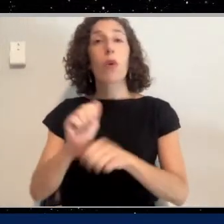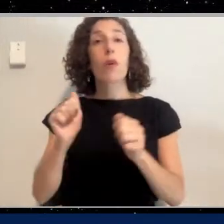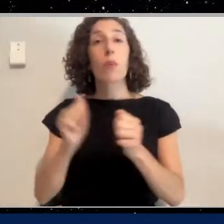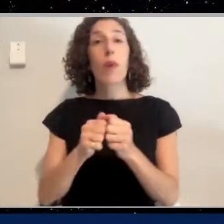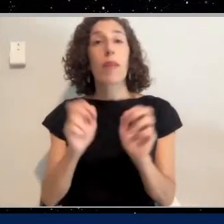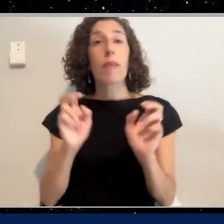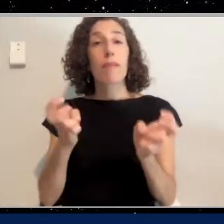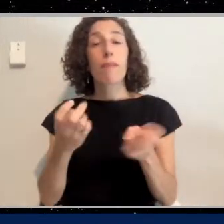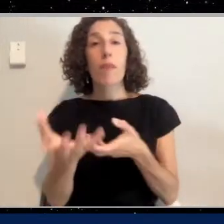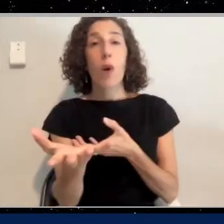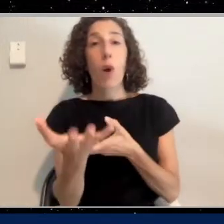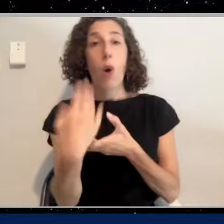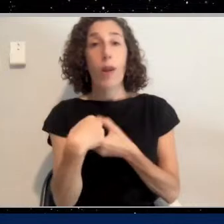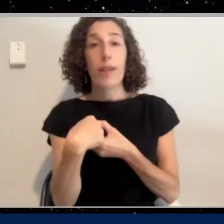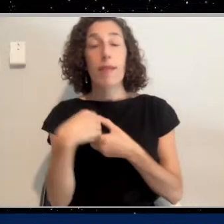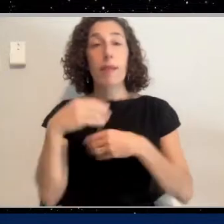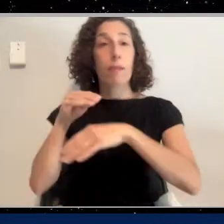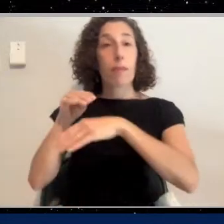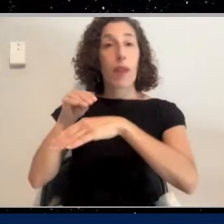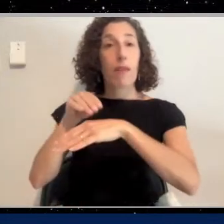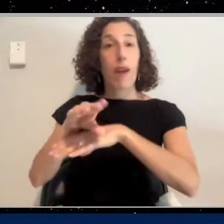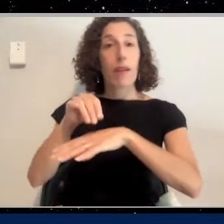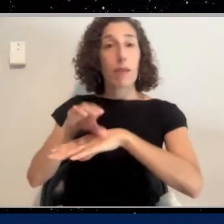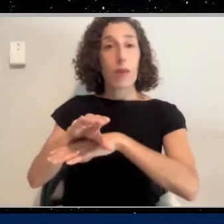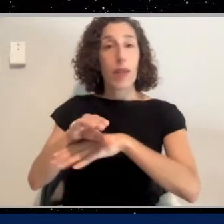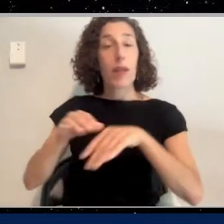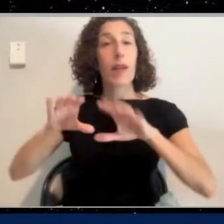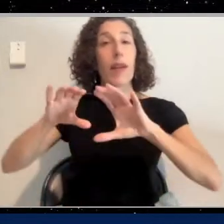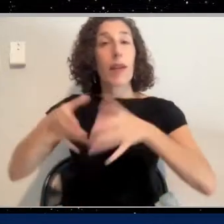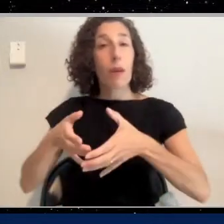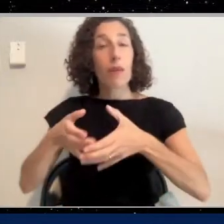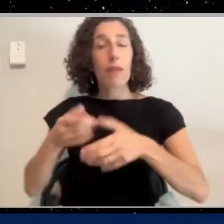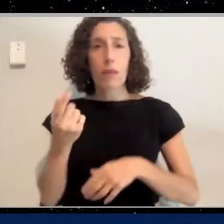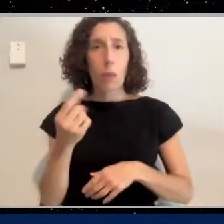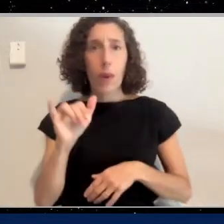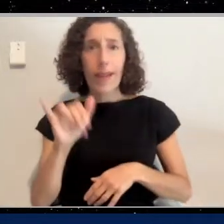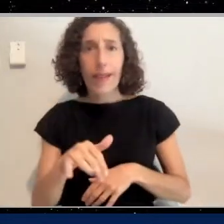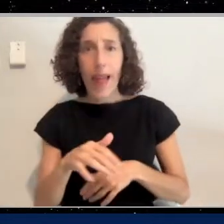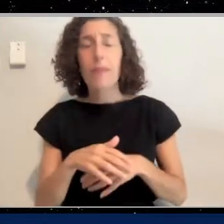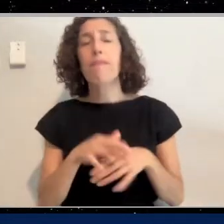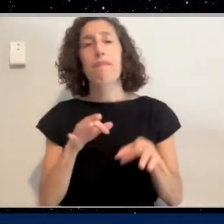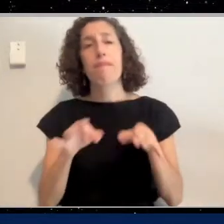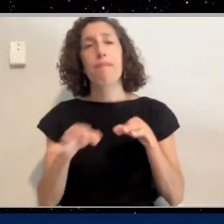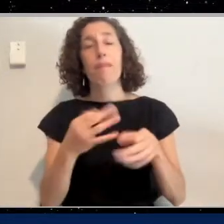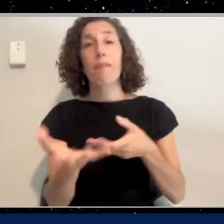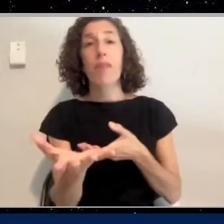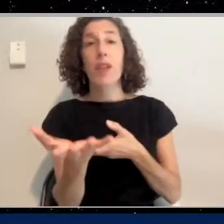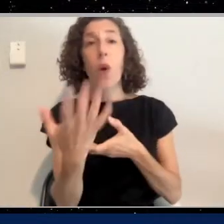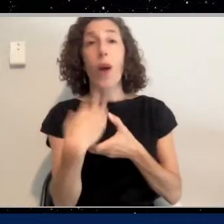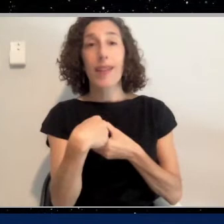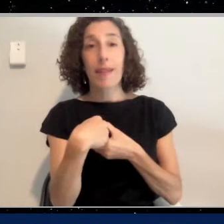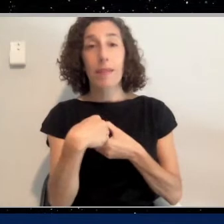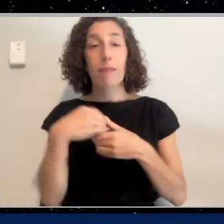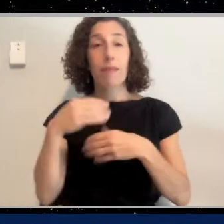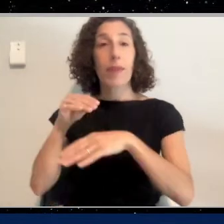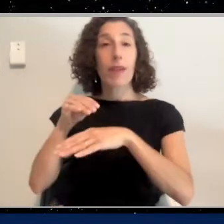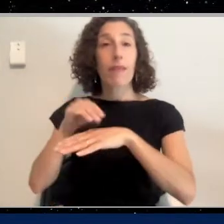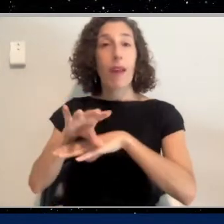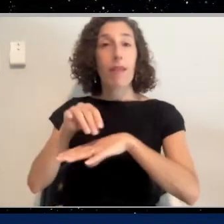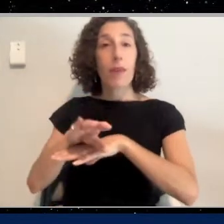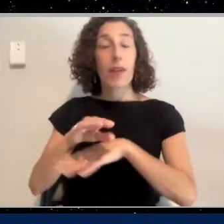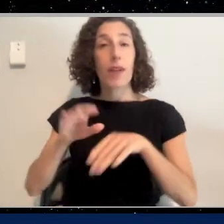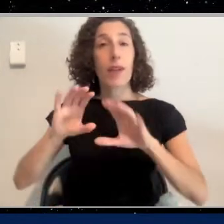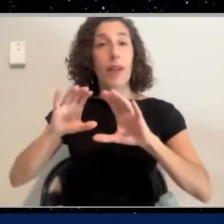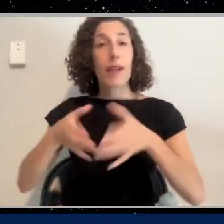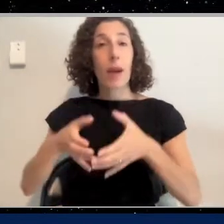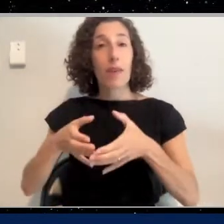Council. And what our Autism Advisory Council is a group. It started off